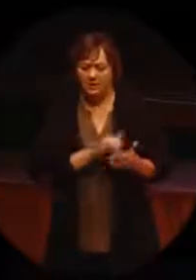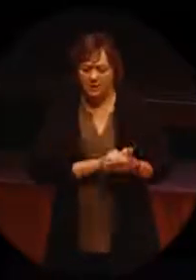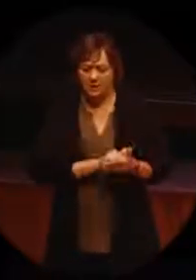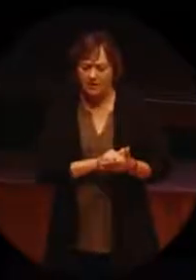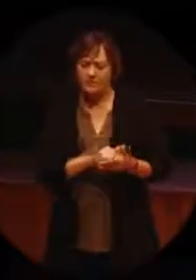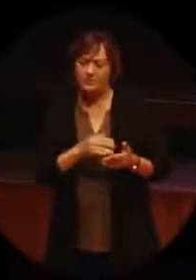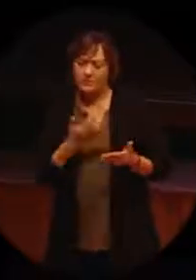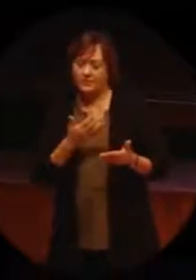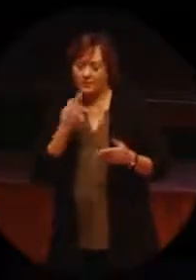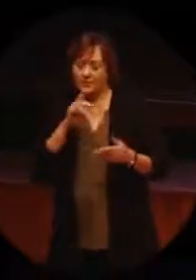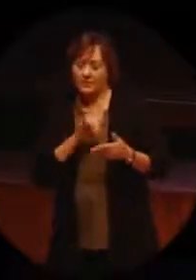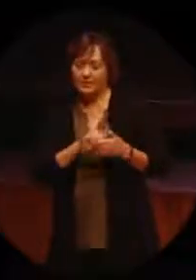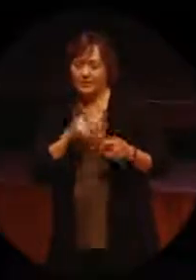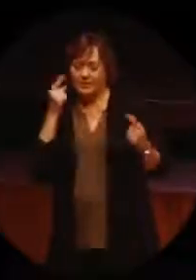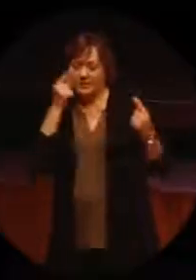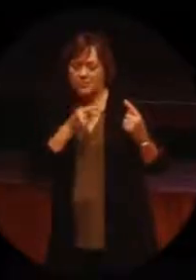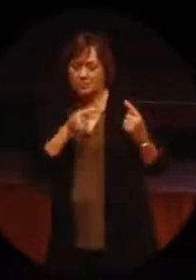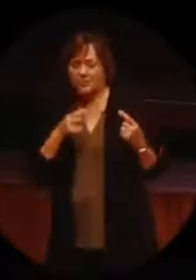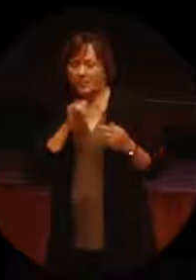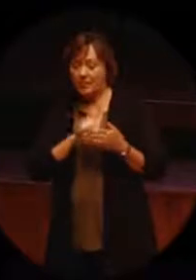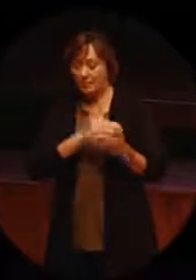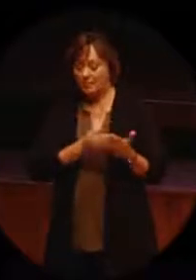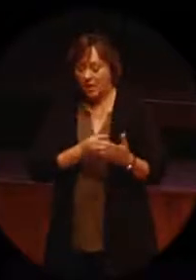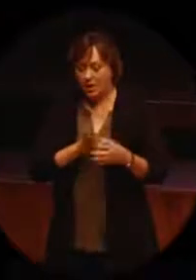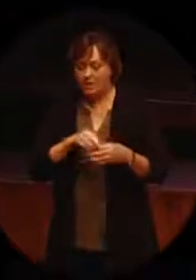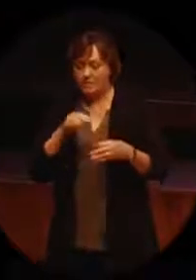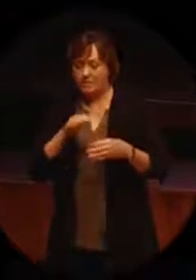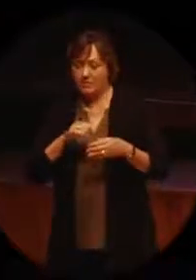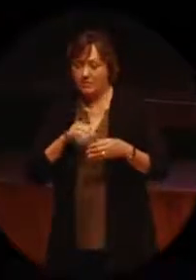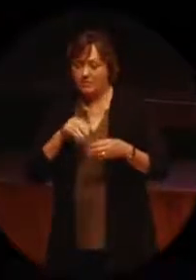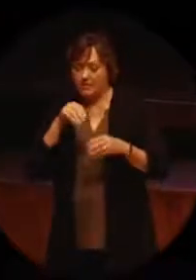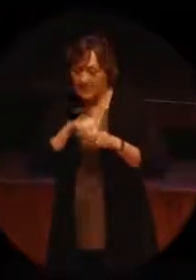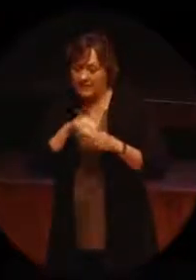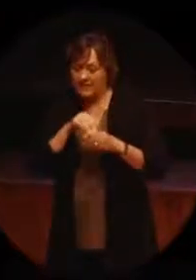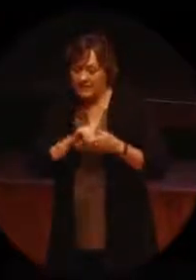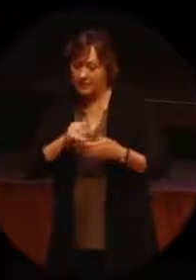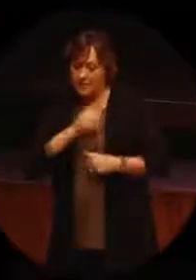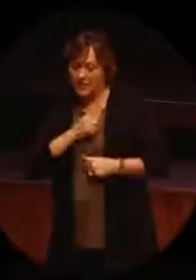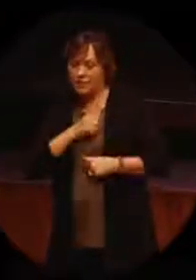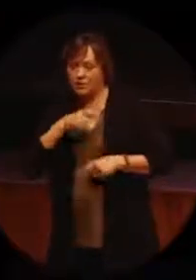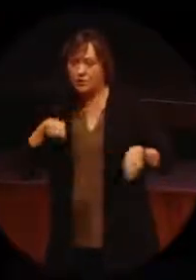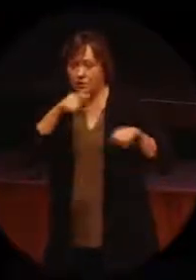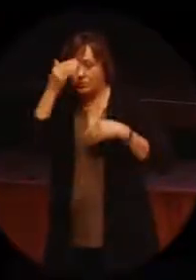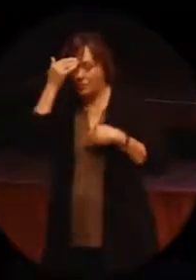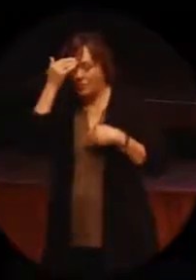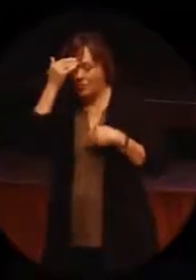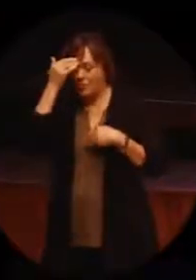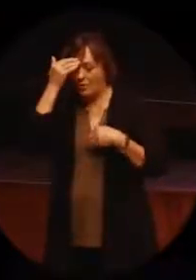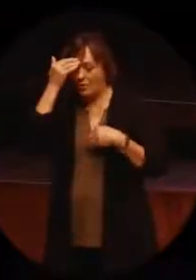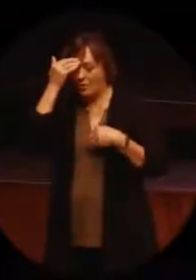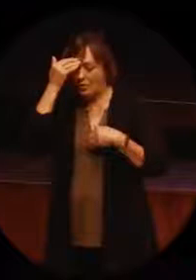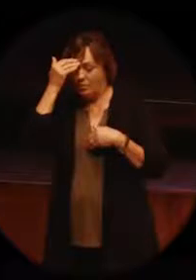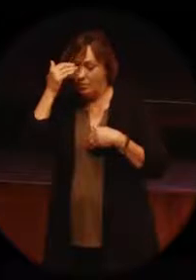than this as far as danger was concerned. But part of being in the military, as all of you know, with